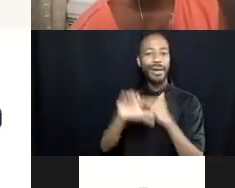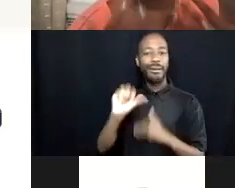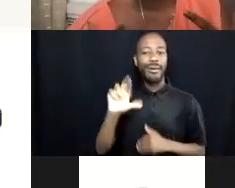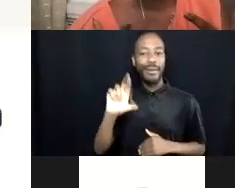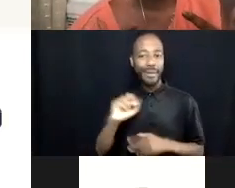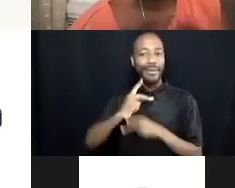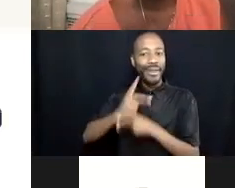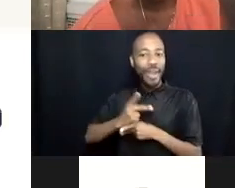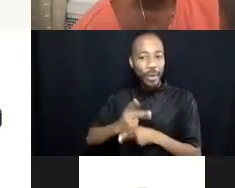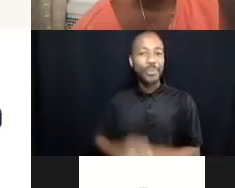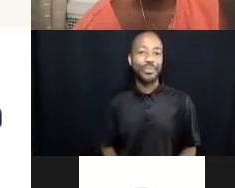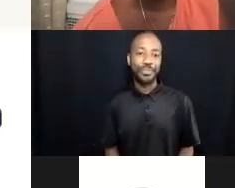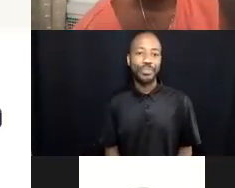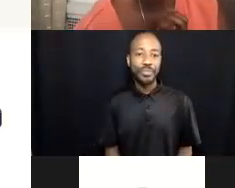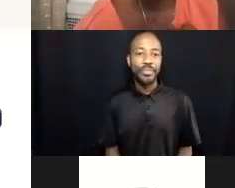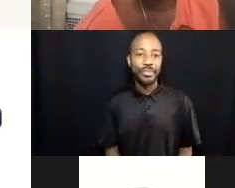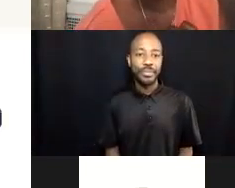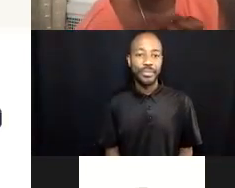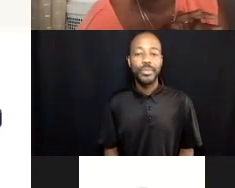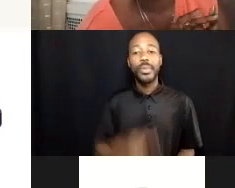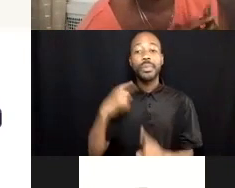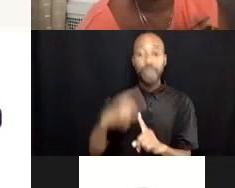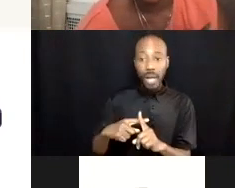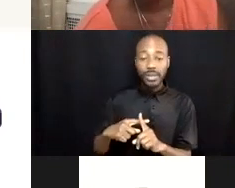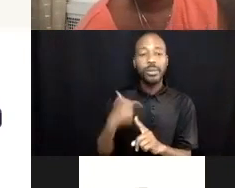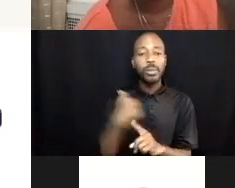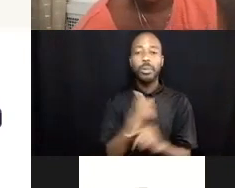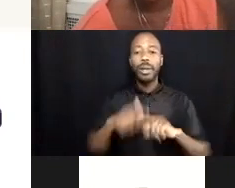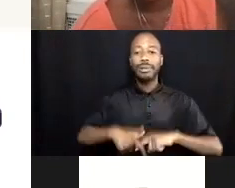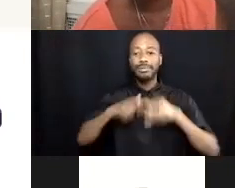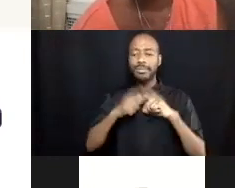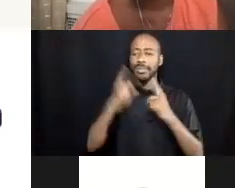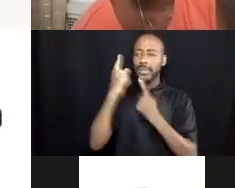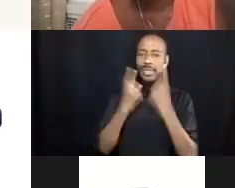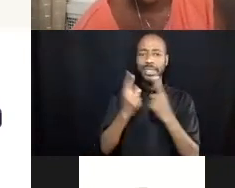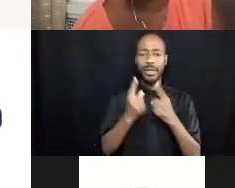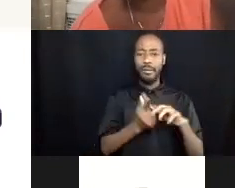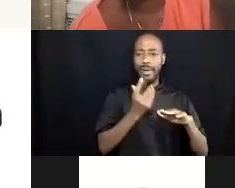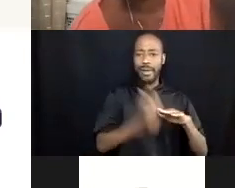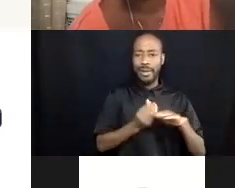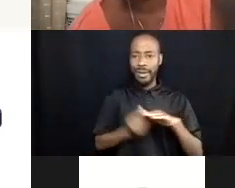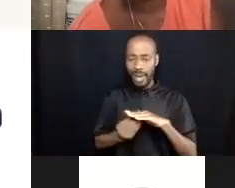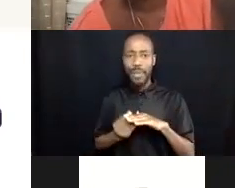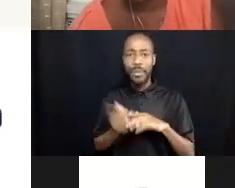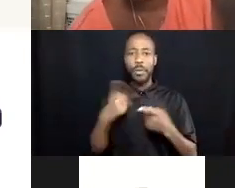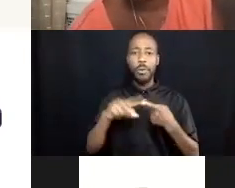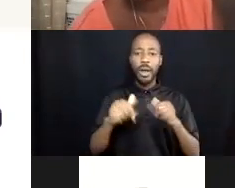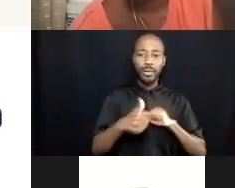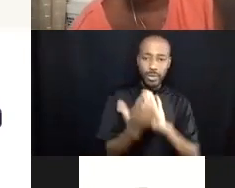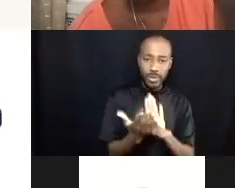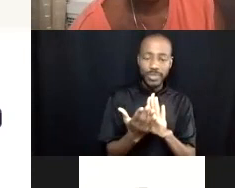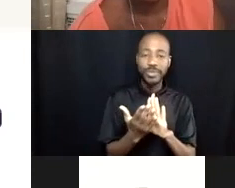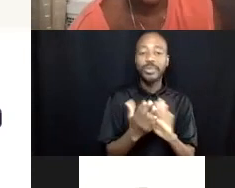We also pause to consider some of the gaps in addressing transgender intimate partner